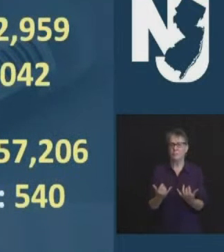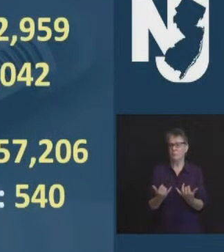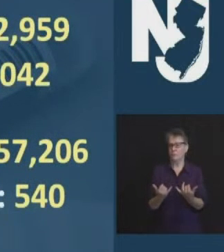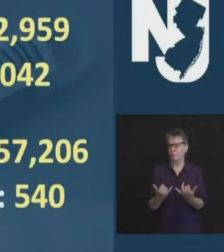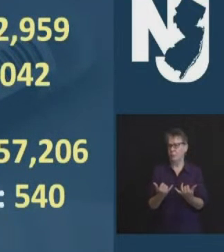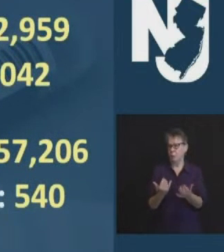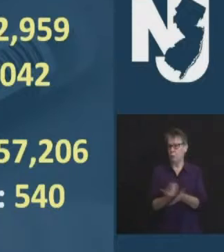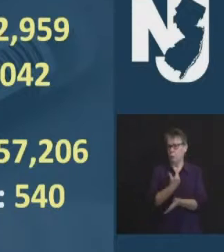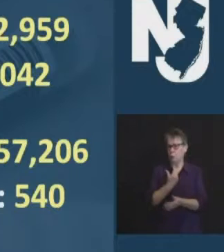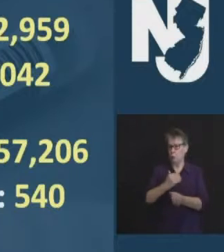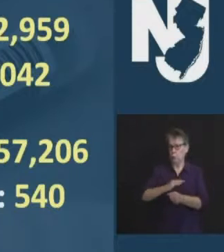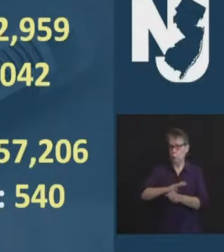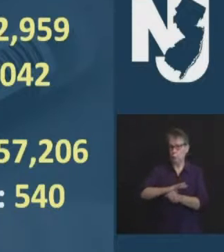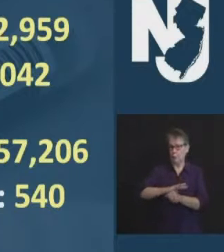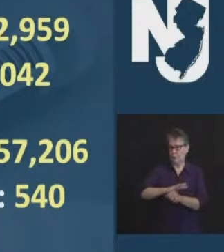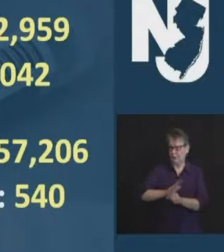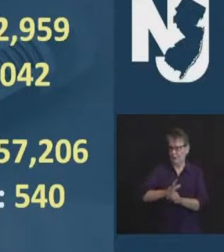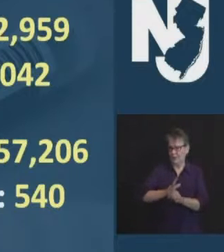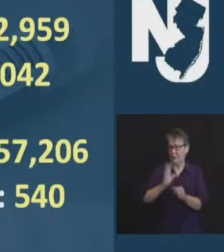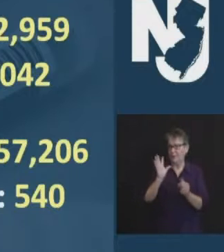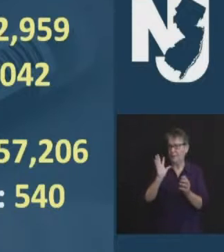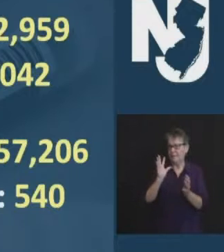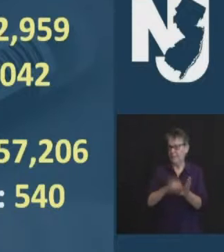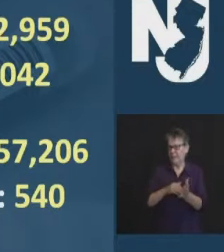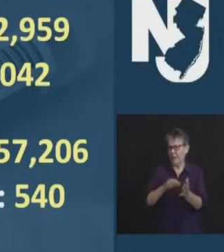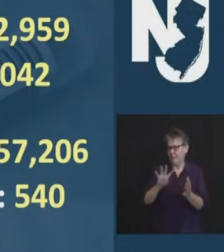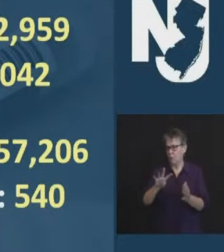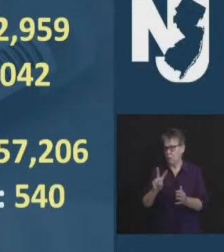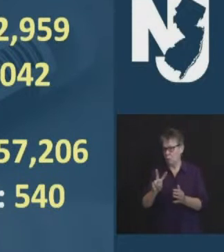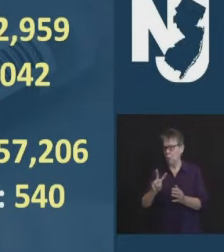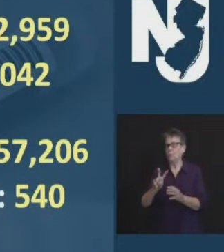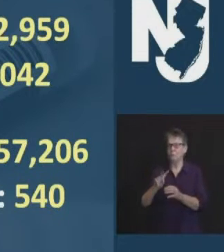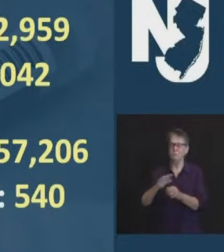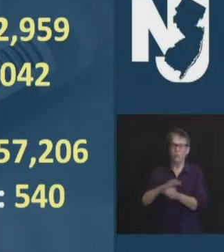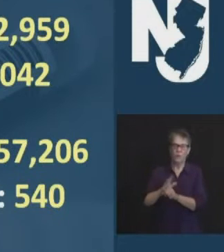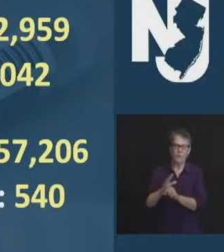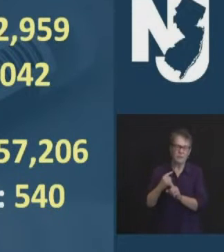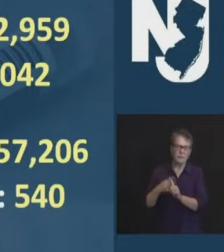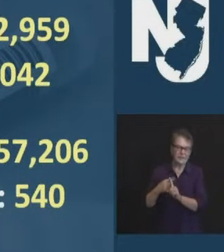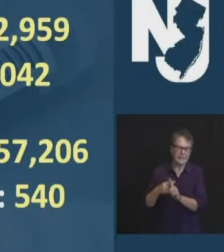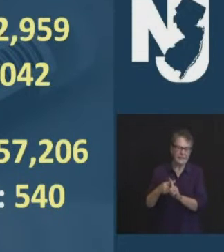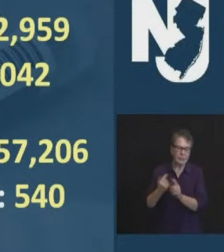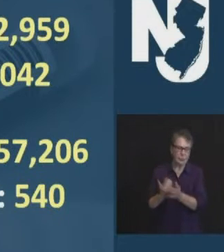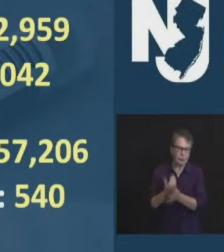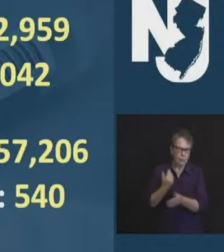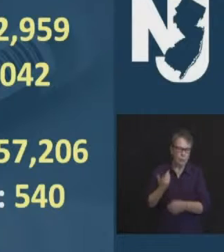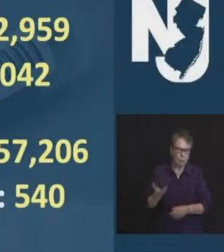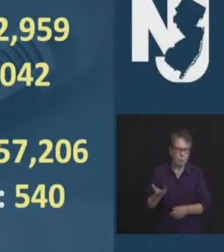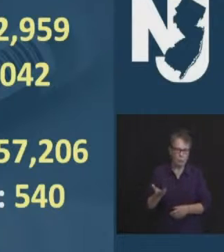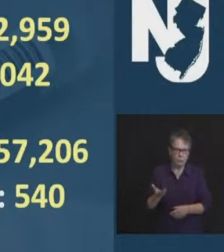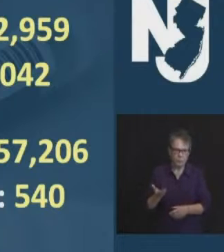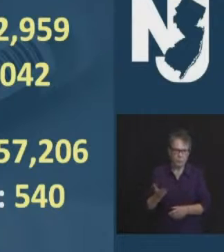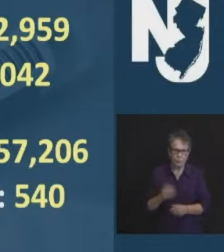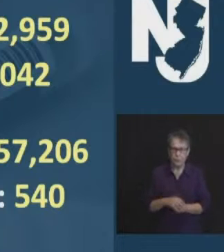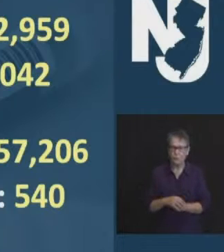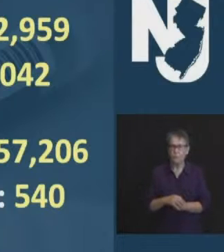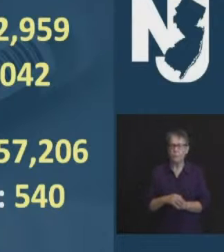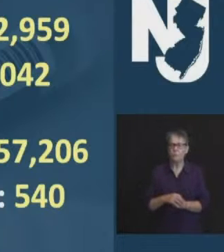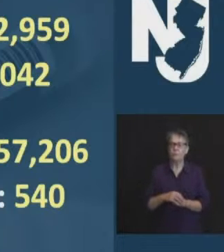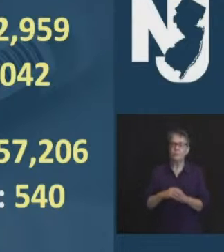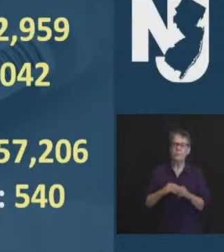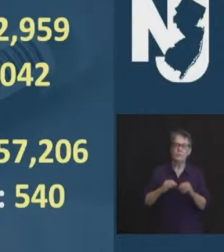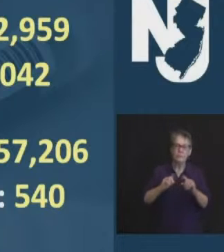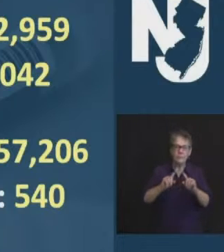positive PCR tests today, as well as another 540, again we use the word presumed, positive antigen rapid tests, for